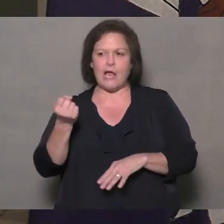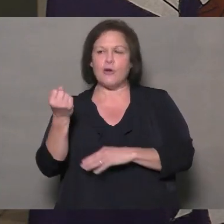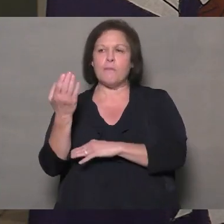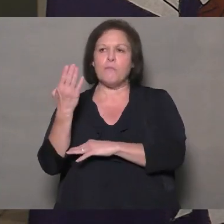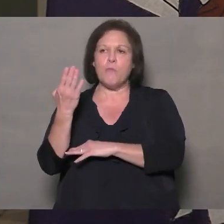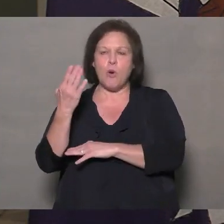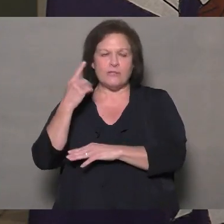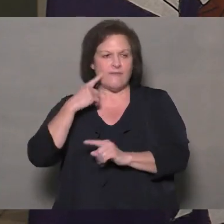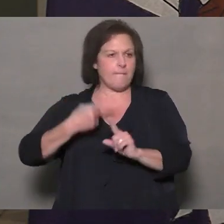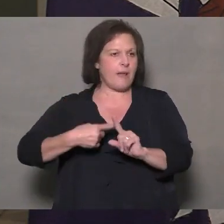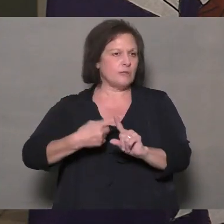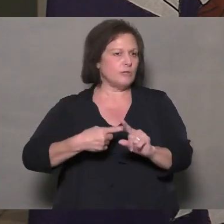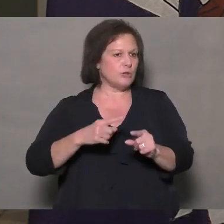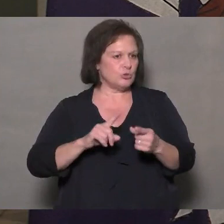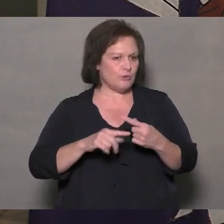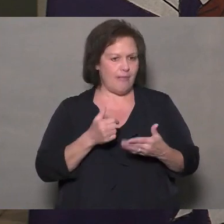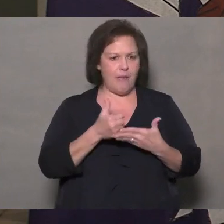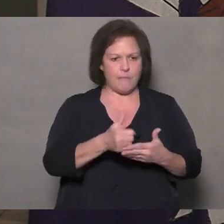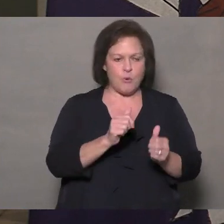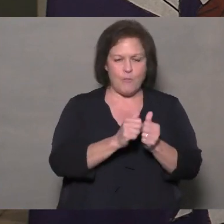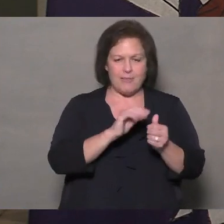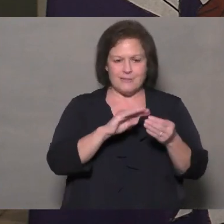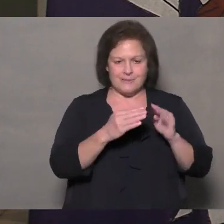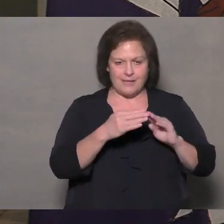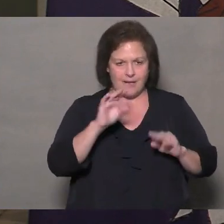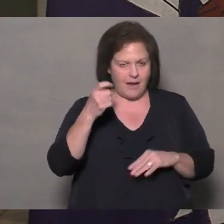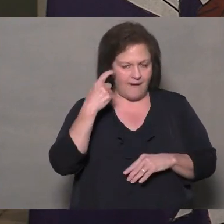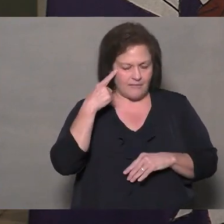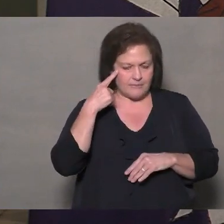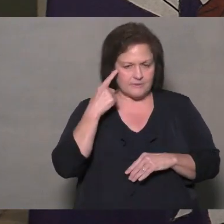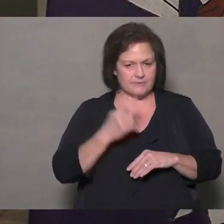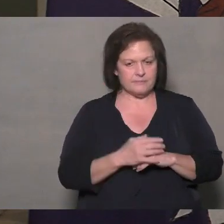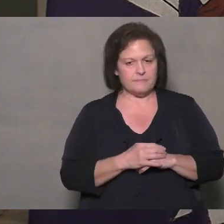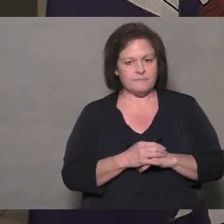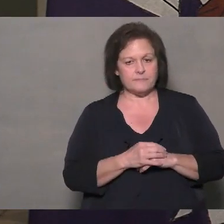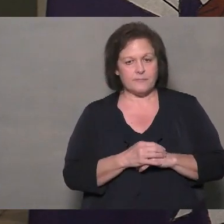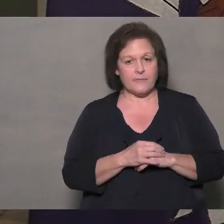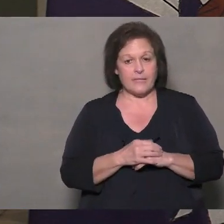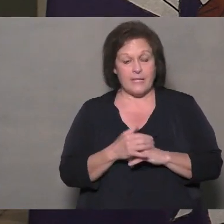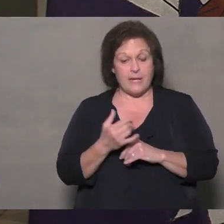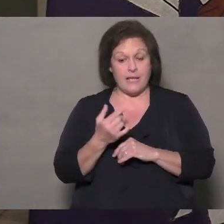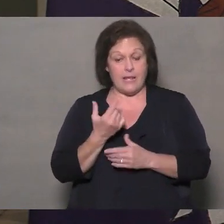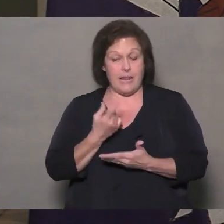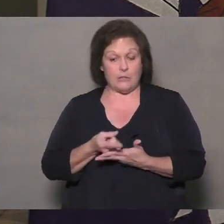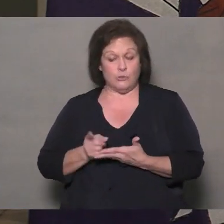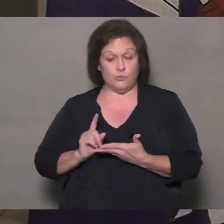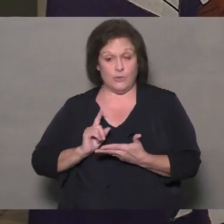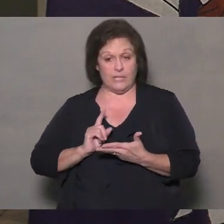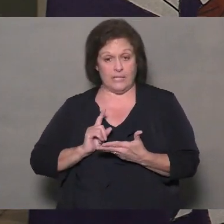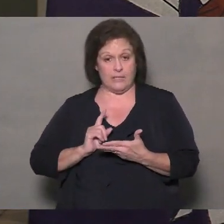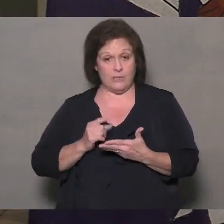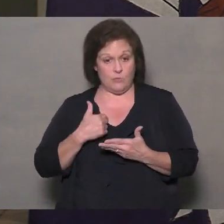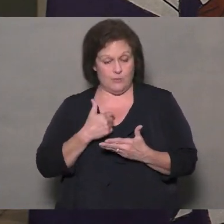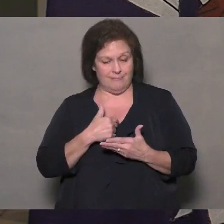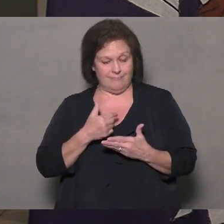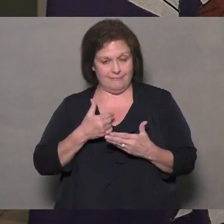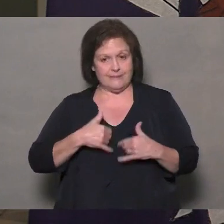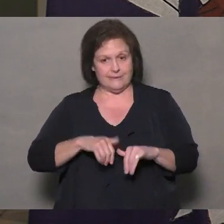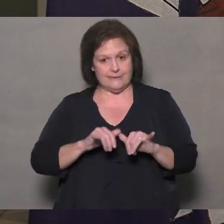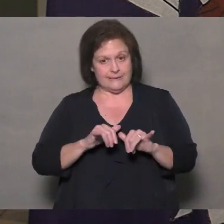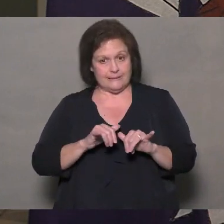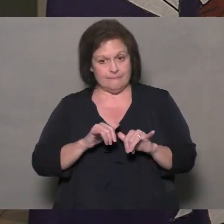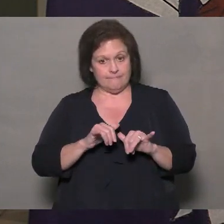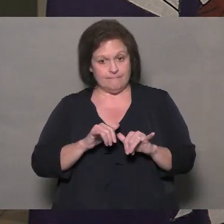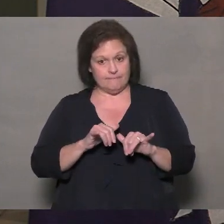for months to engage with city government. And just last week, we stood with the 4